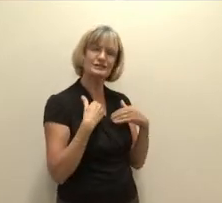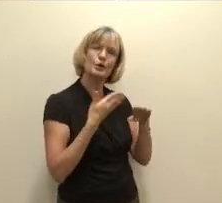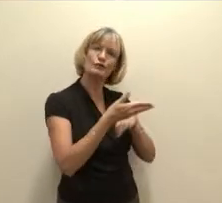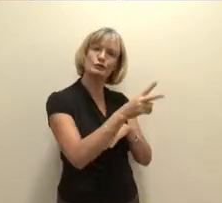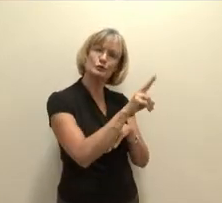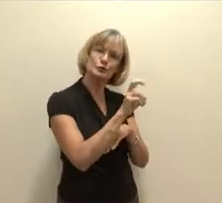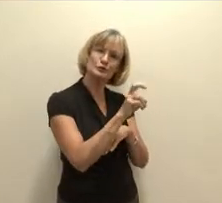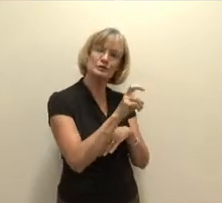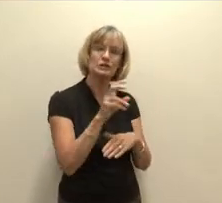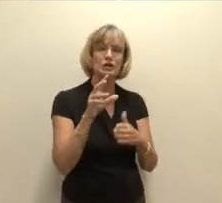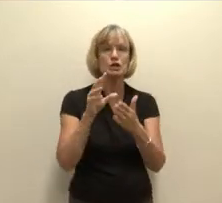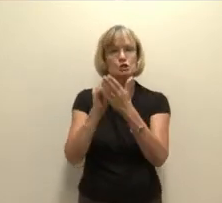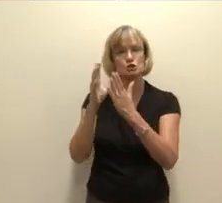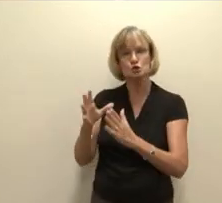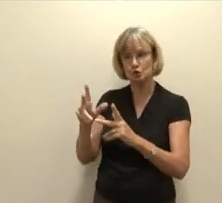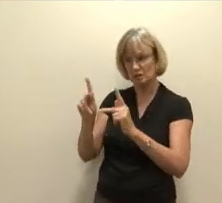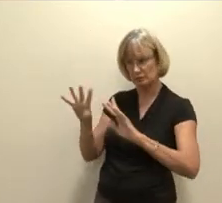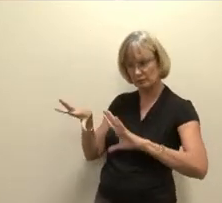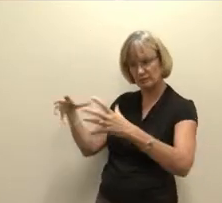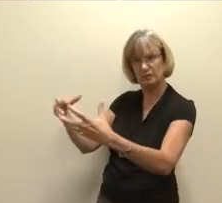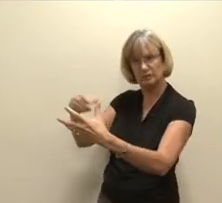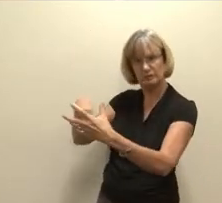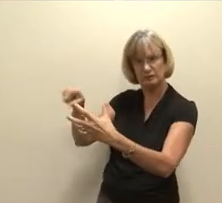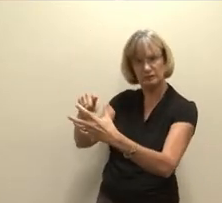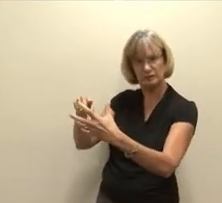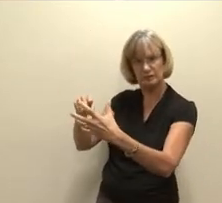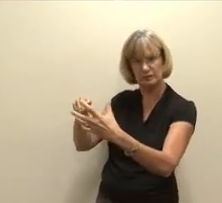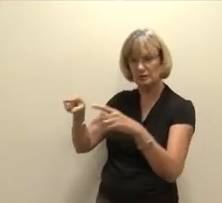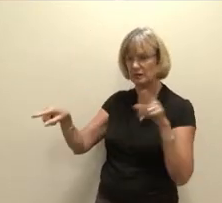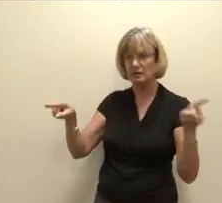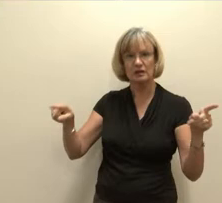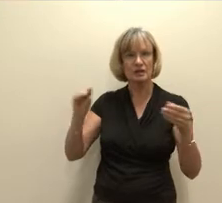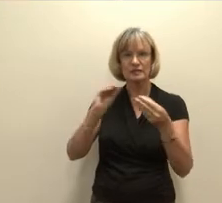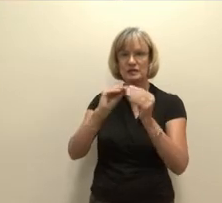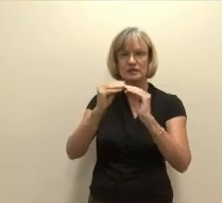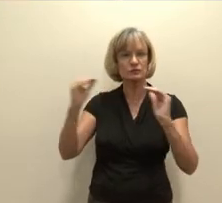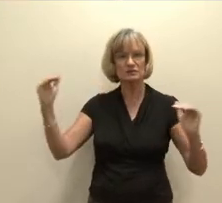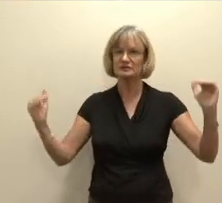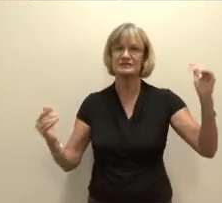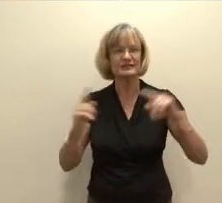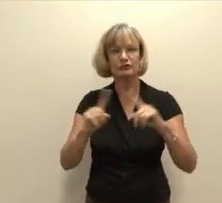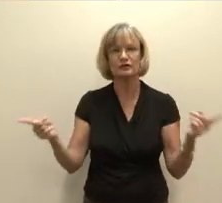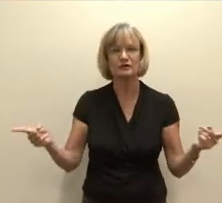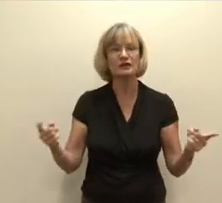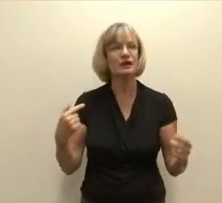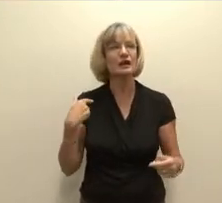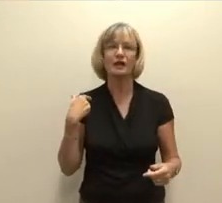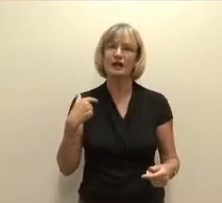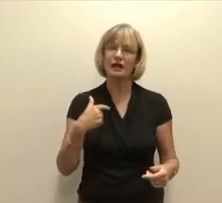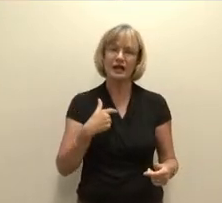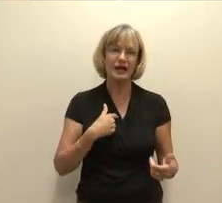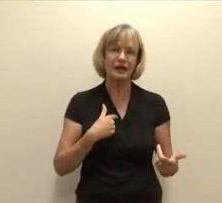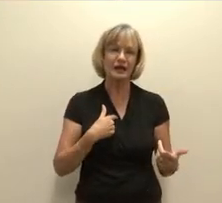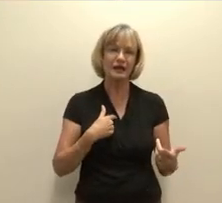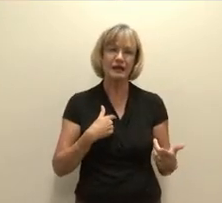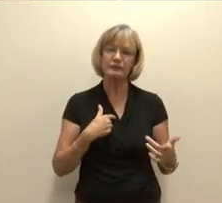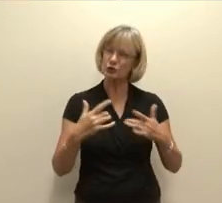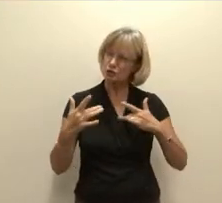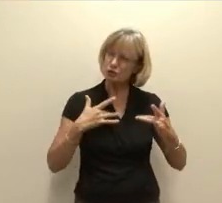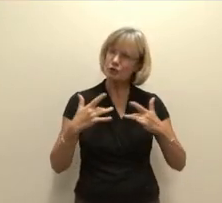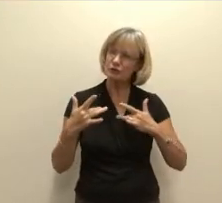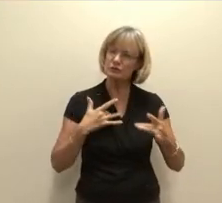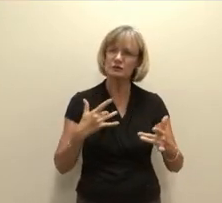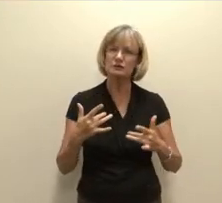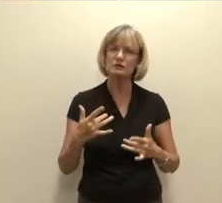begin to look at student demographics, the numbers are even more startling. I am extremely concerned, not